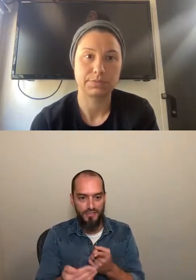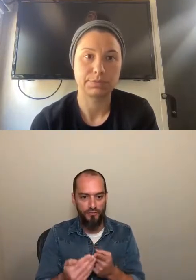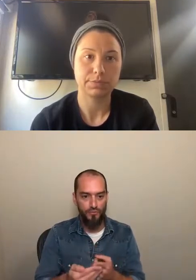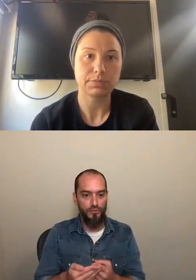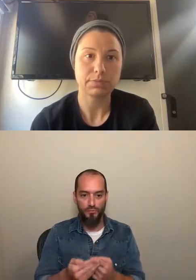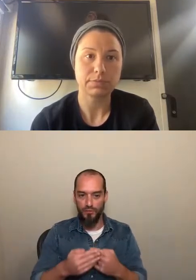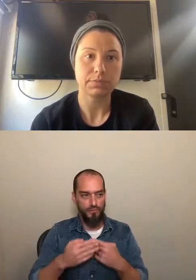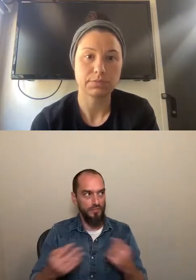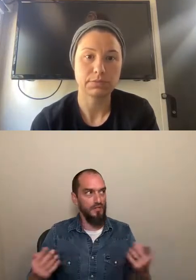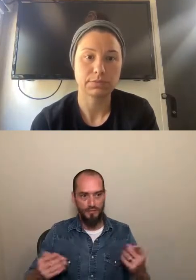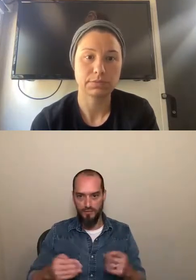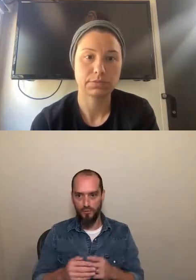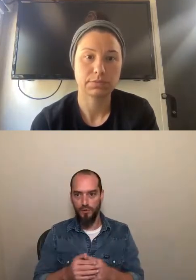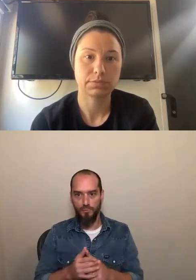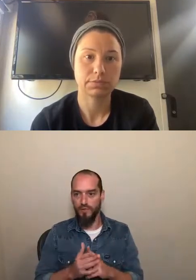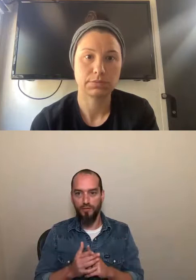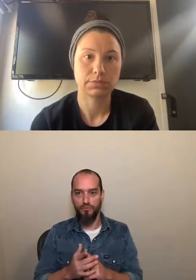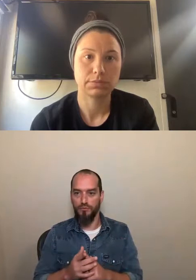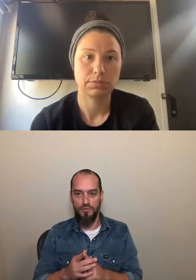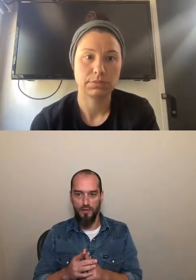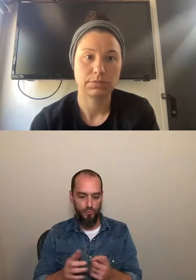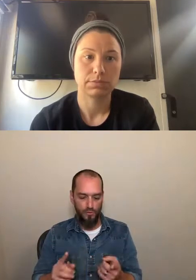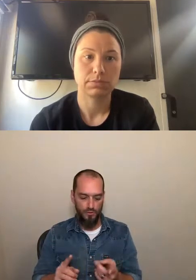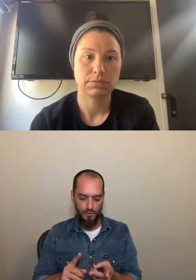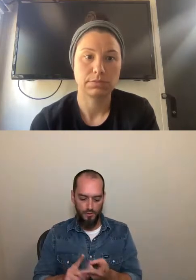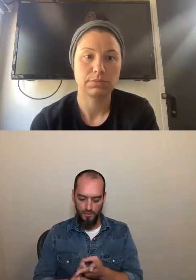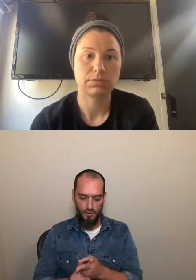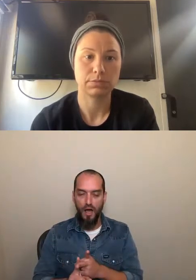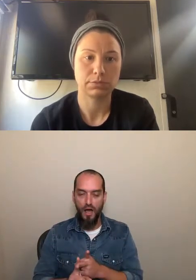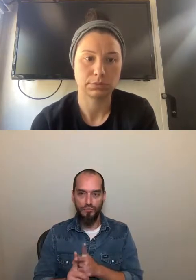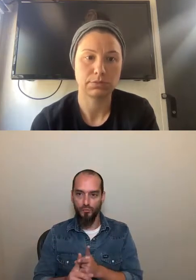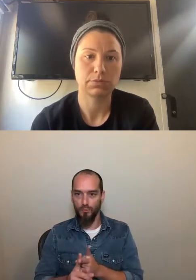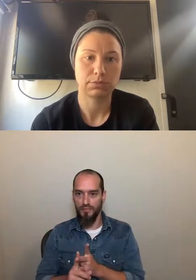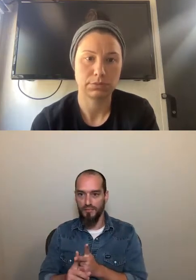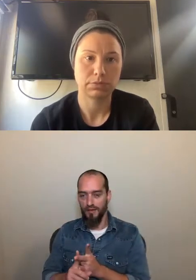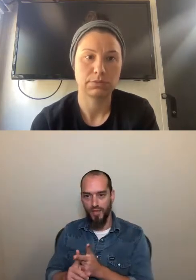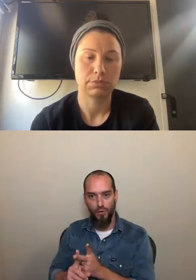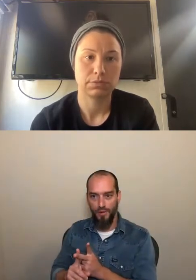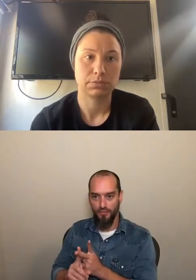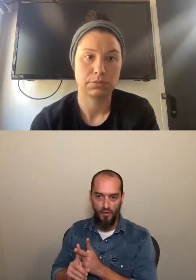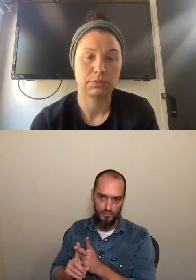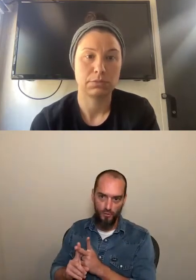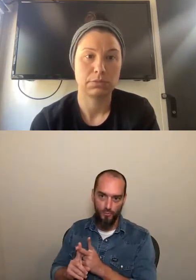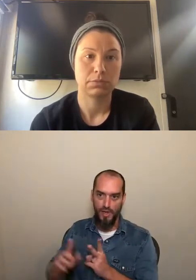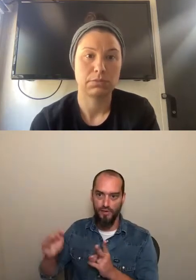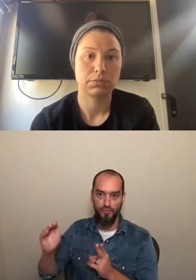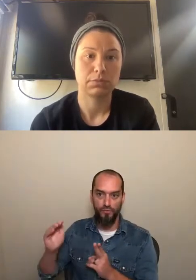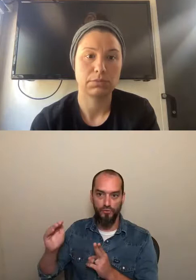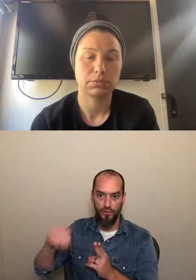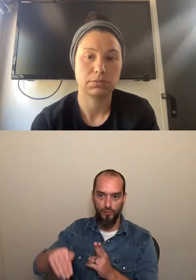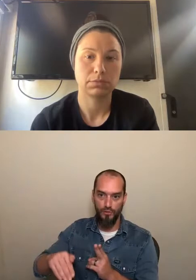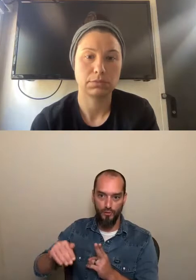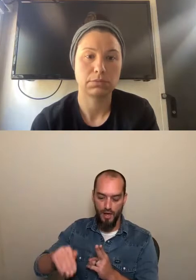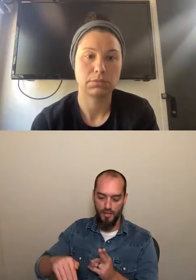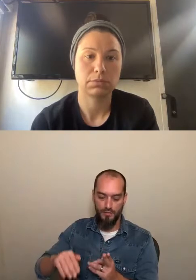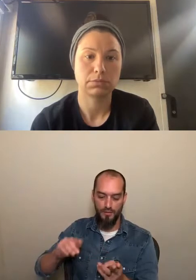have plenty of food. We also have dust inside the wall, plenty of food inside the wall. Oxygen will be inside of that wall by default, whether we have air flowing